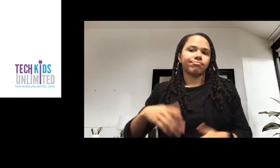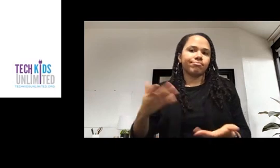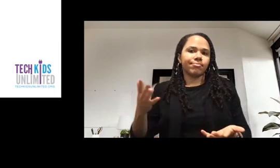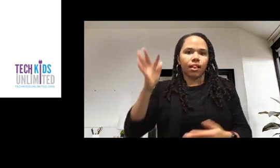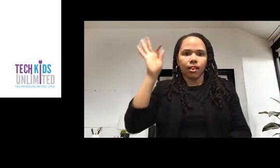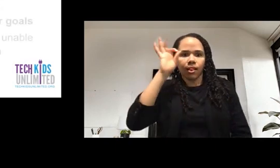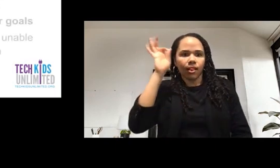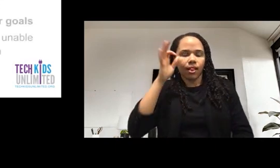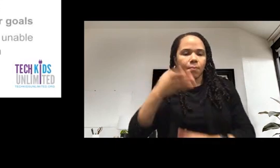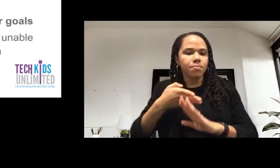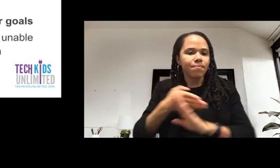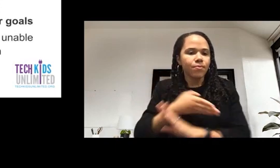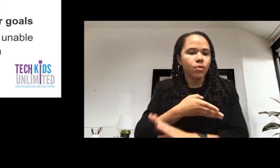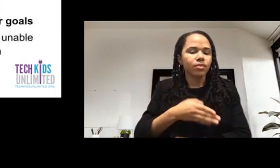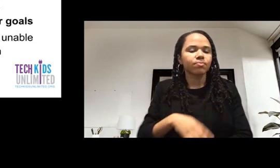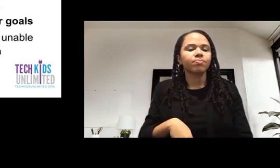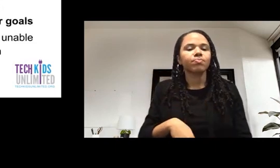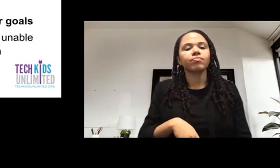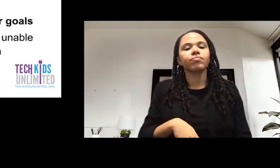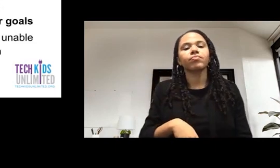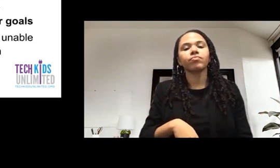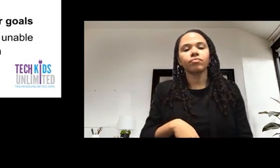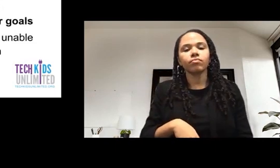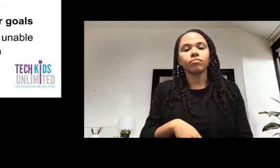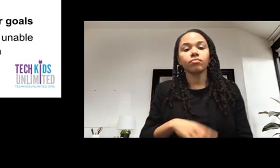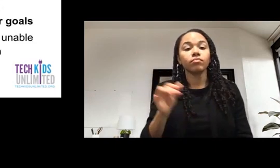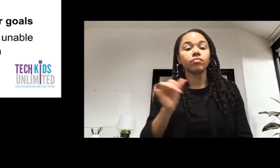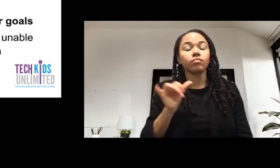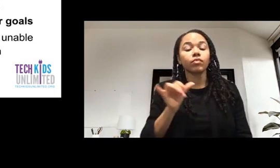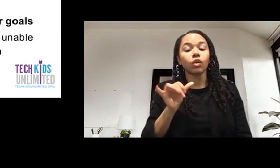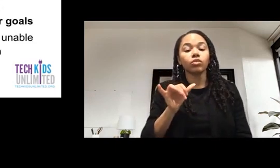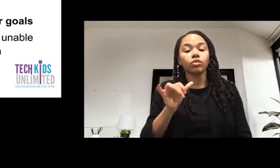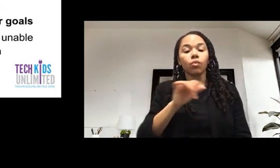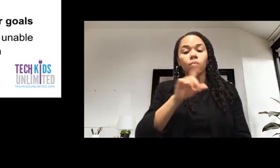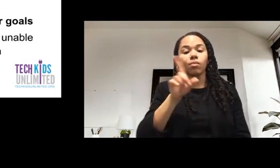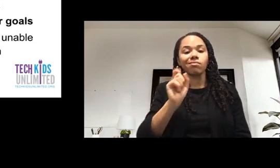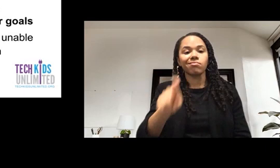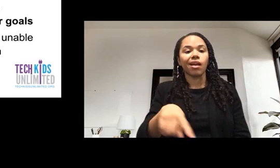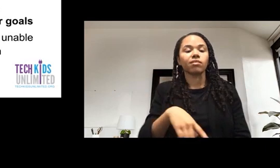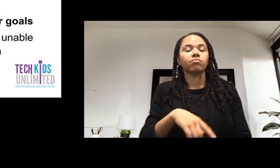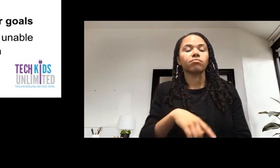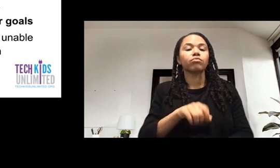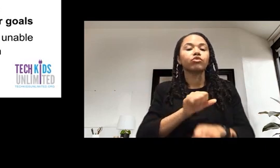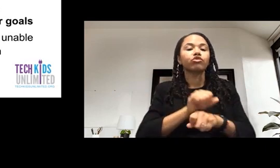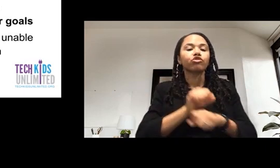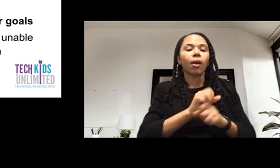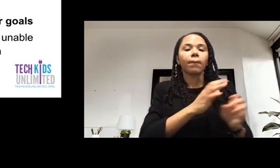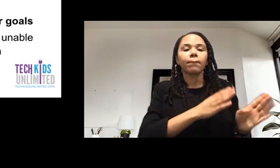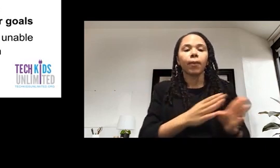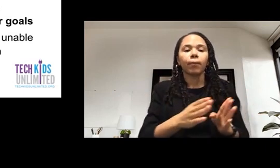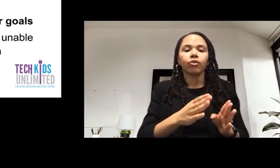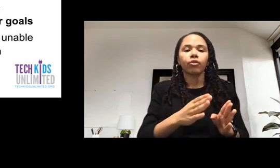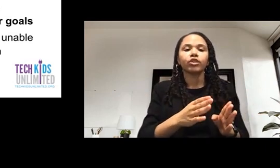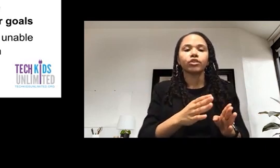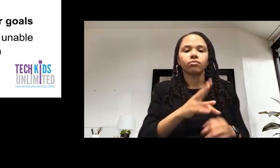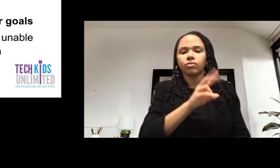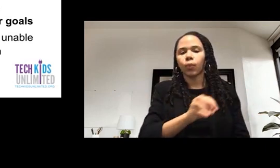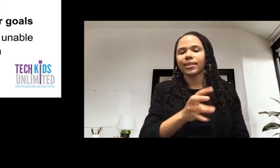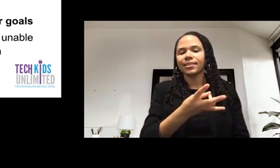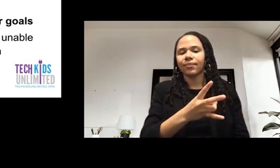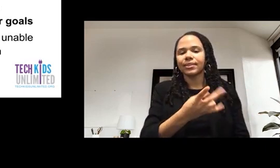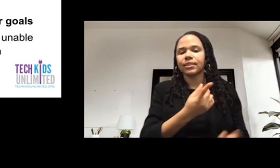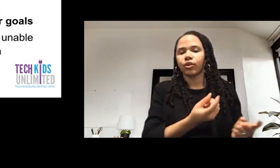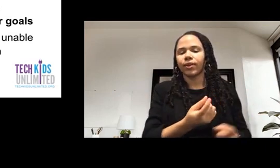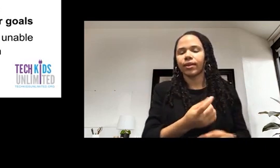that. So then we also asked them about job preparation in 2017. And you can see